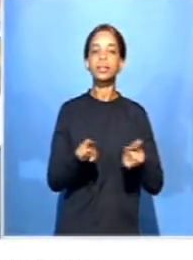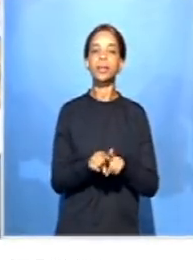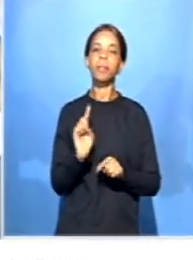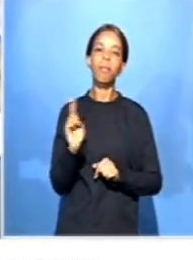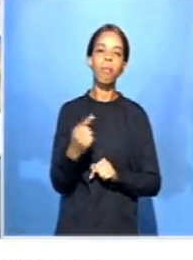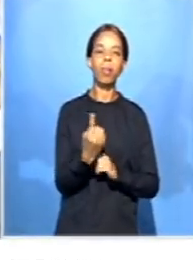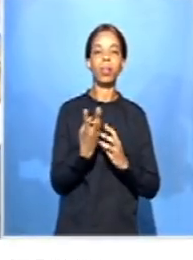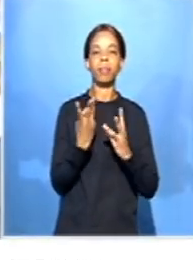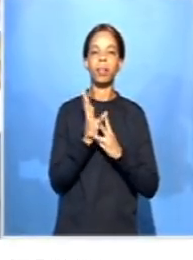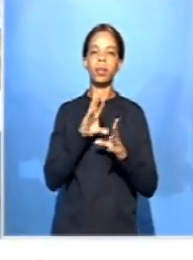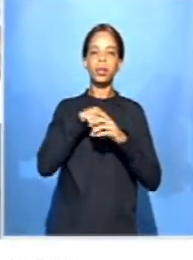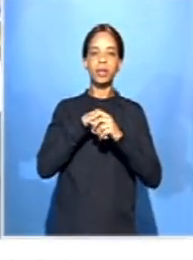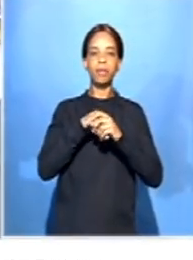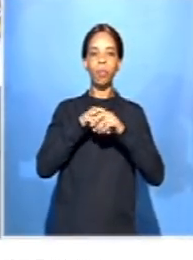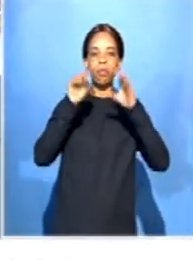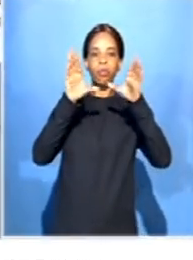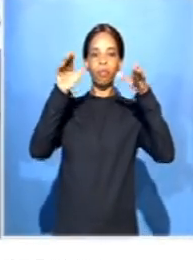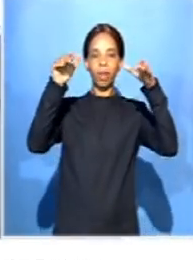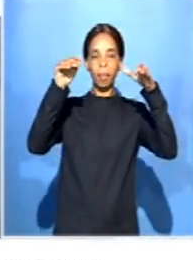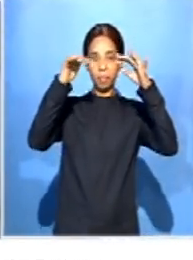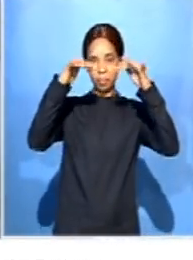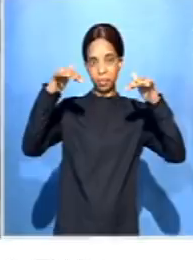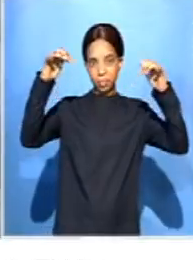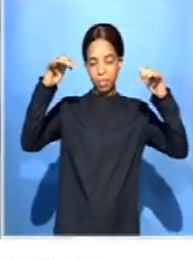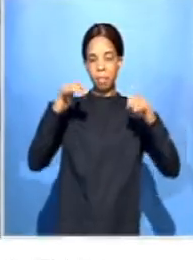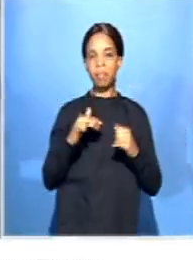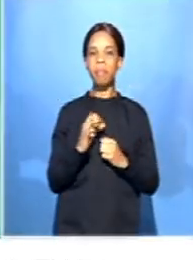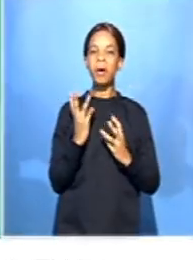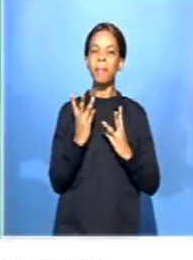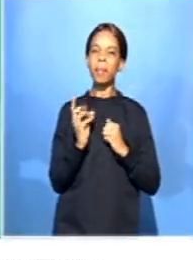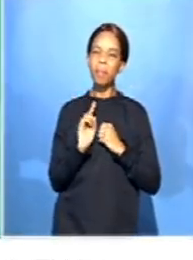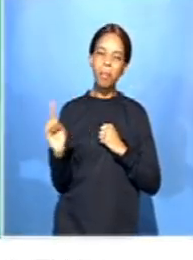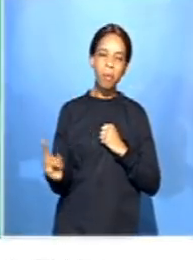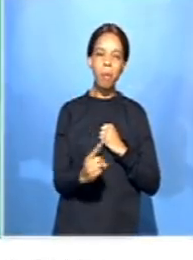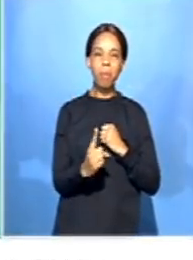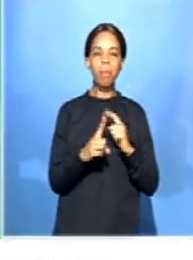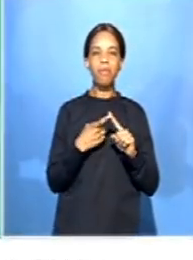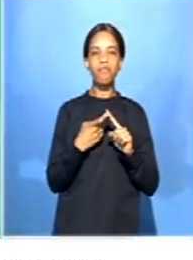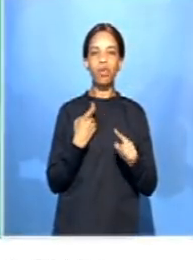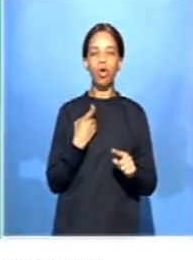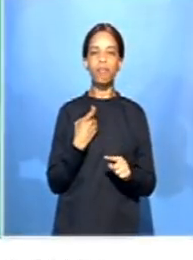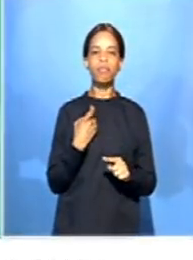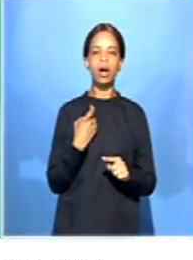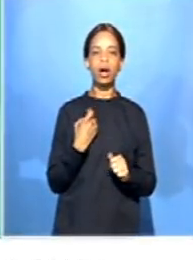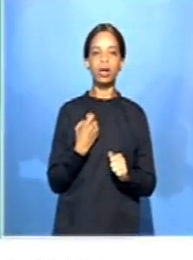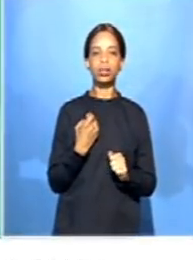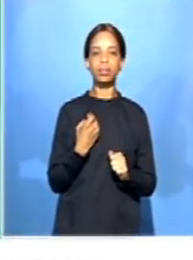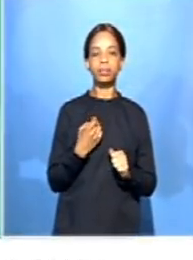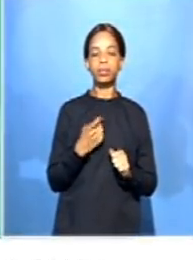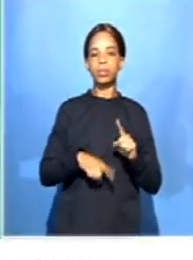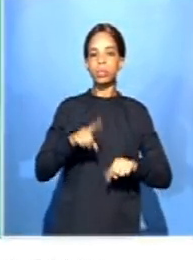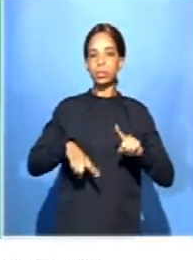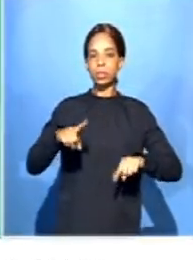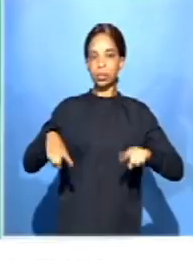botlhe ke ise tlhompo go botlhe ba ba leng mo ba ba tswang ko mafelo